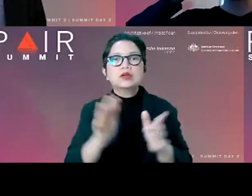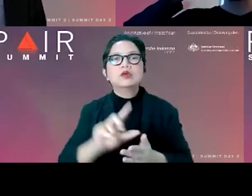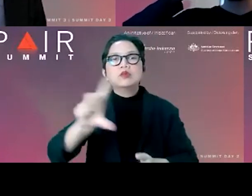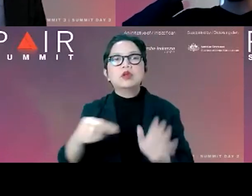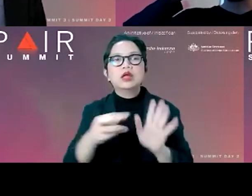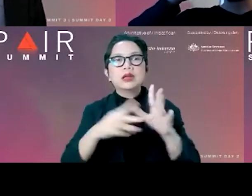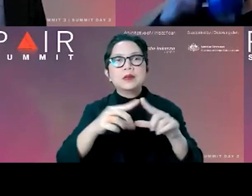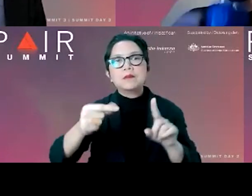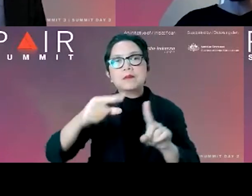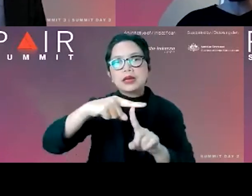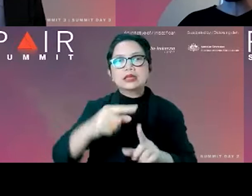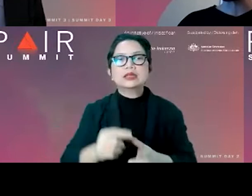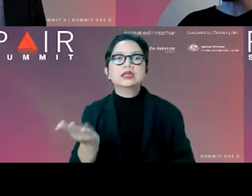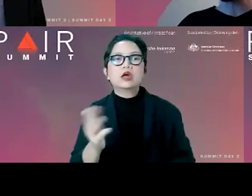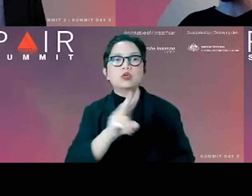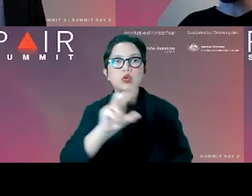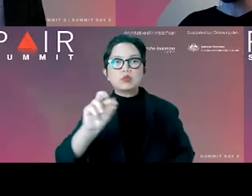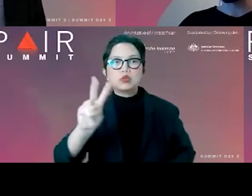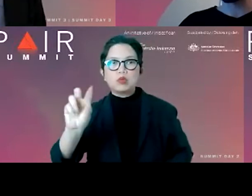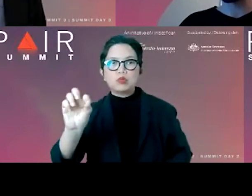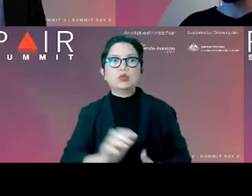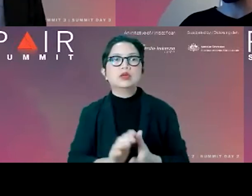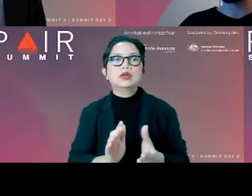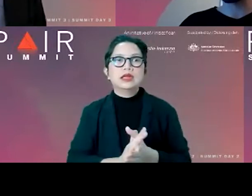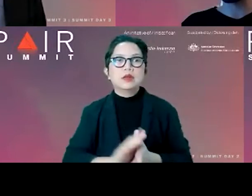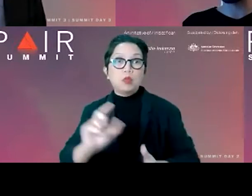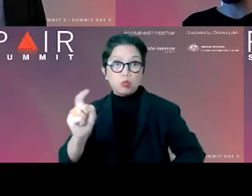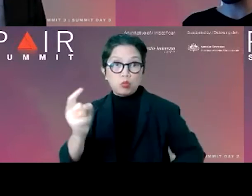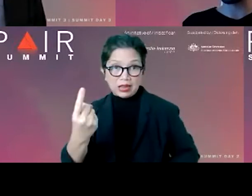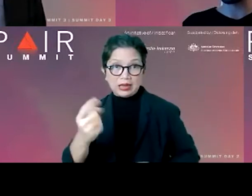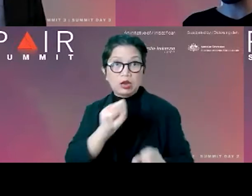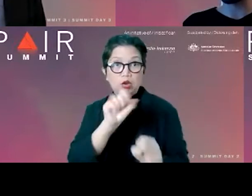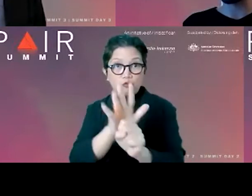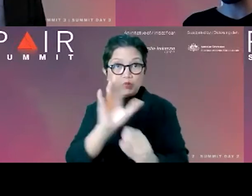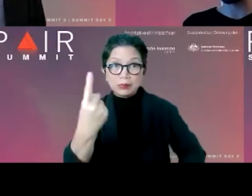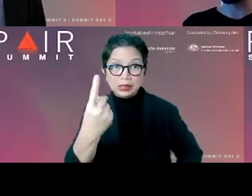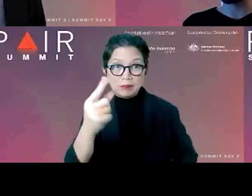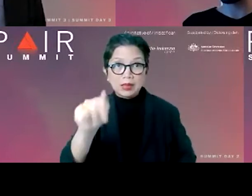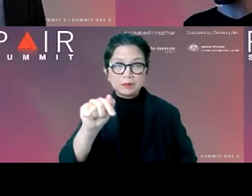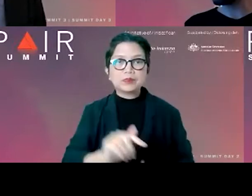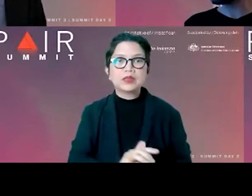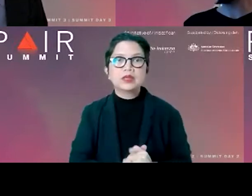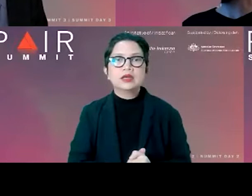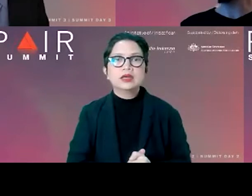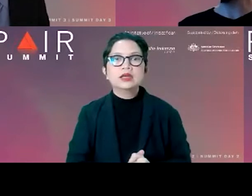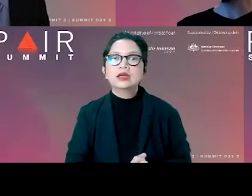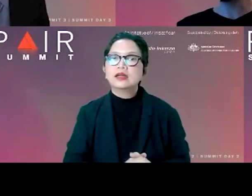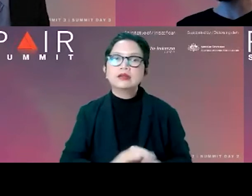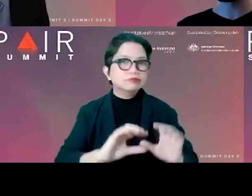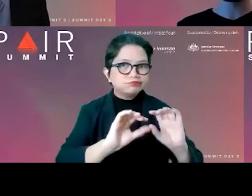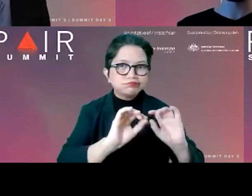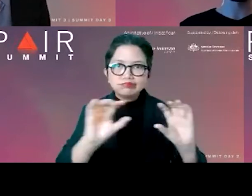first cases, several non-pharmaceutical interventions have been implemented in Indonesia. The